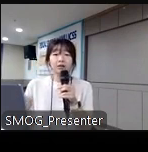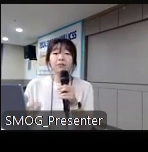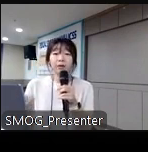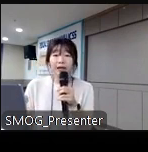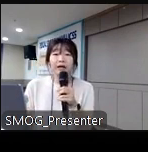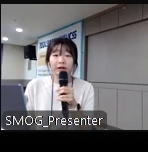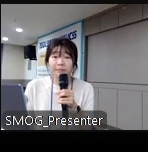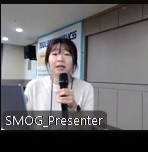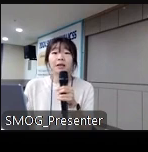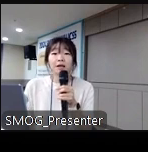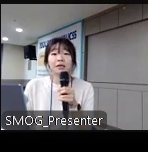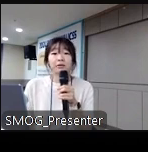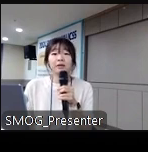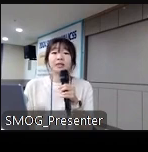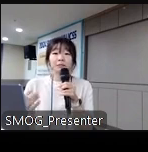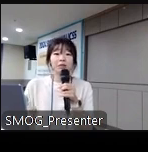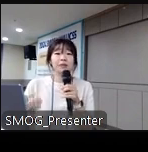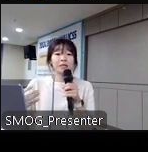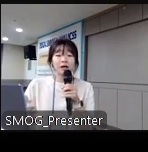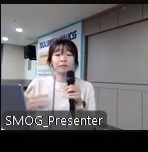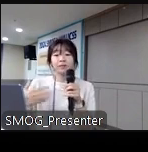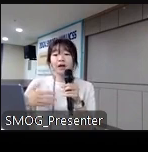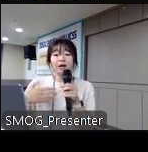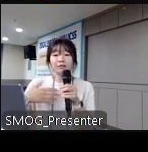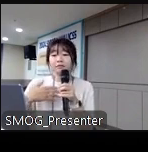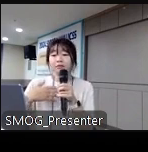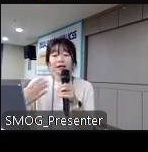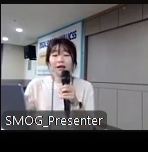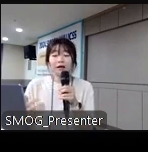look more like agreement. So there seems to be some